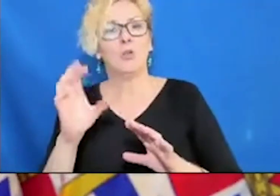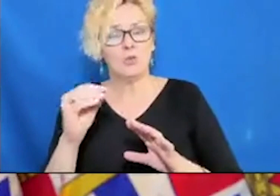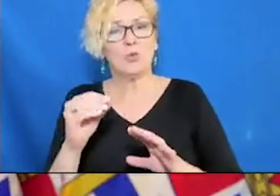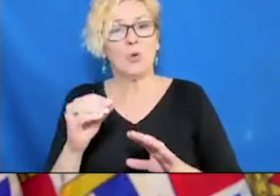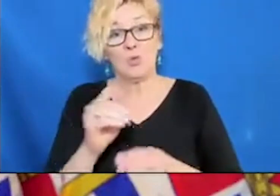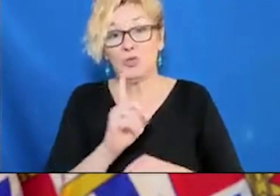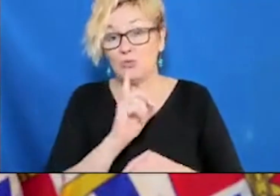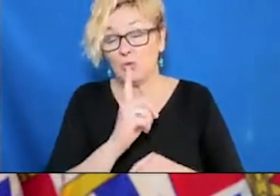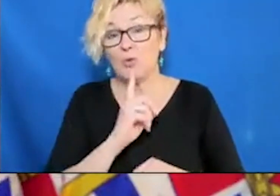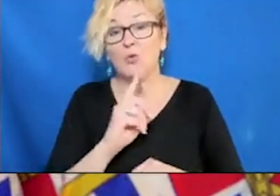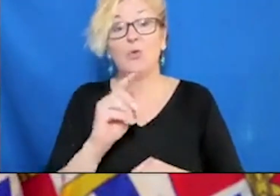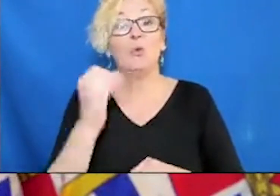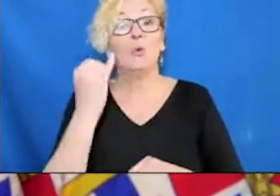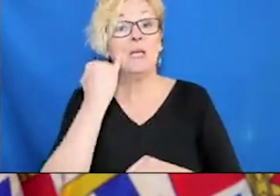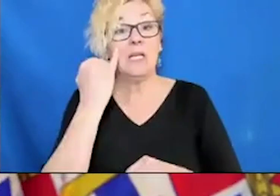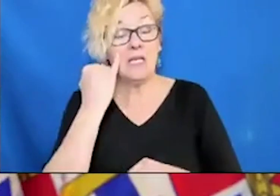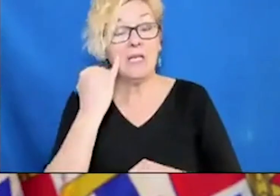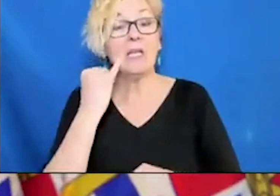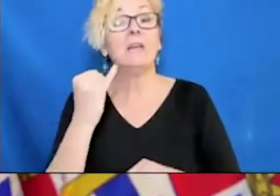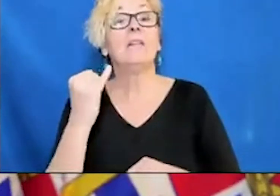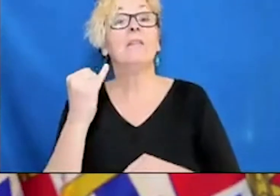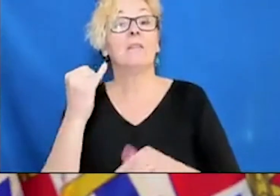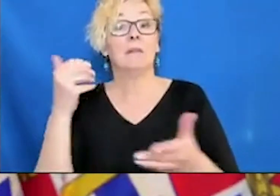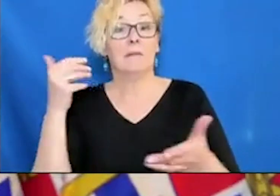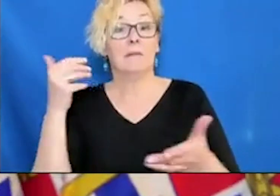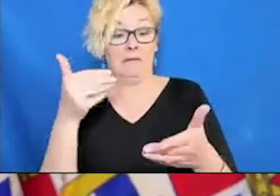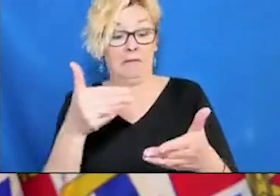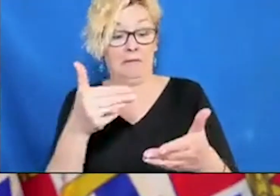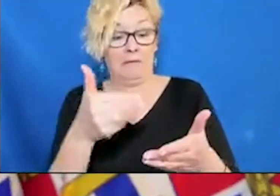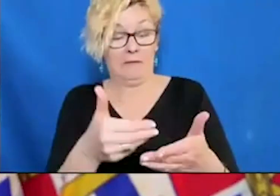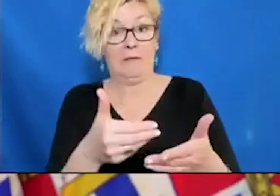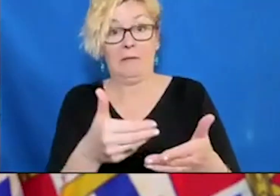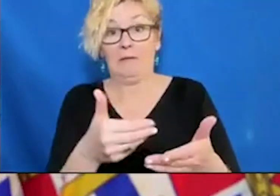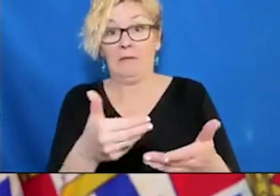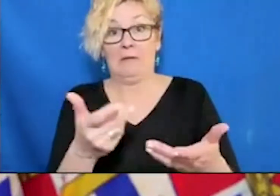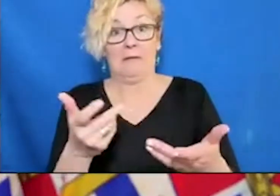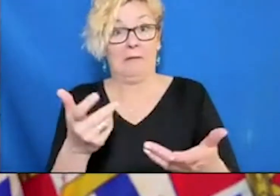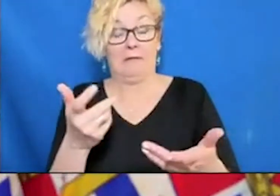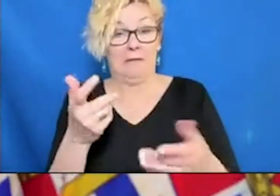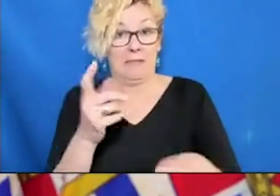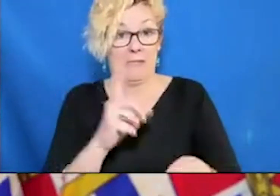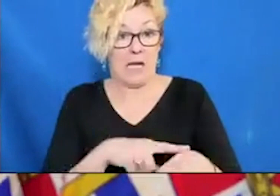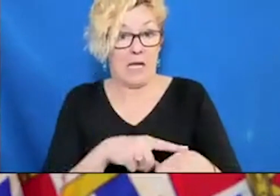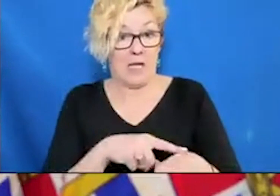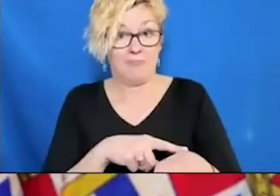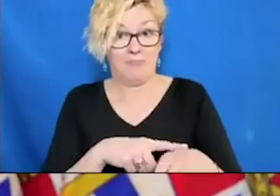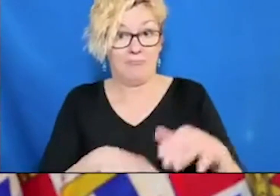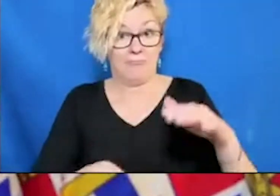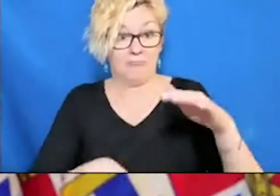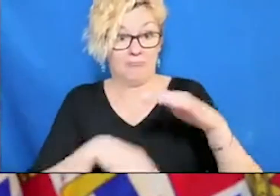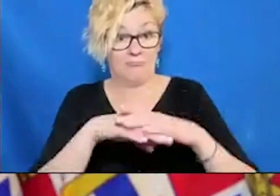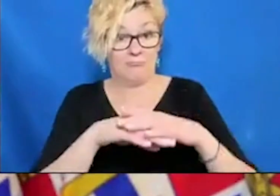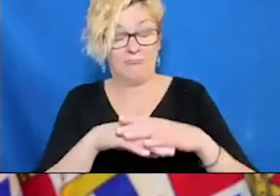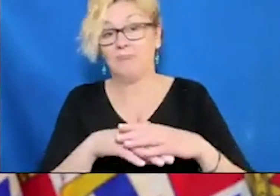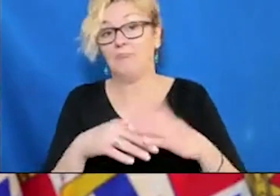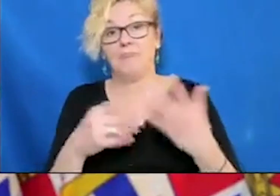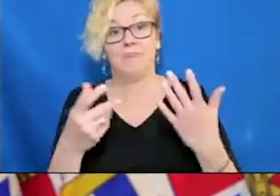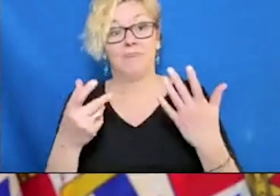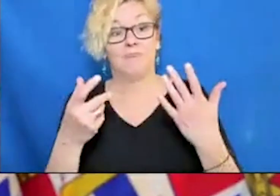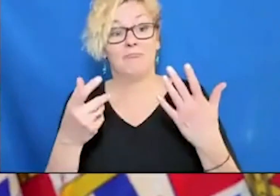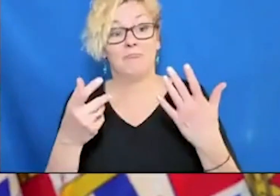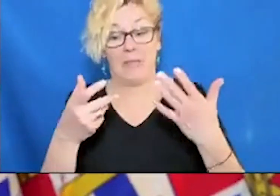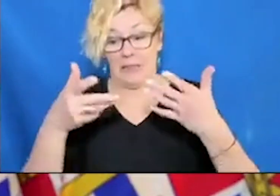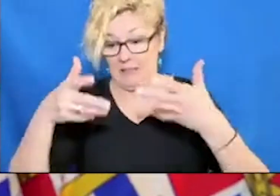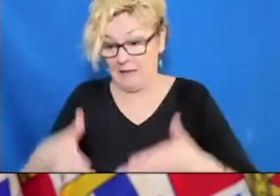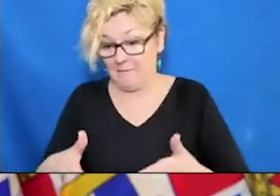also how we manage the clinic, and that's one of the reasons why we're using the mass clinics that we have, because we can be very efficient in